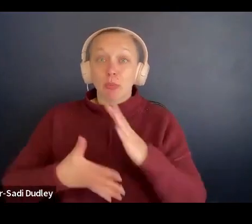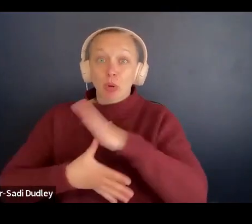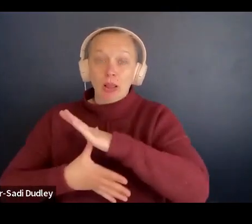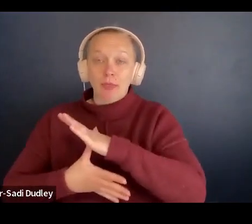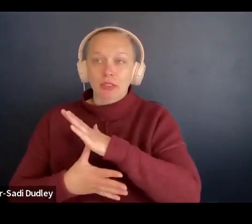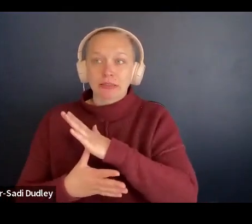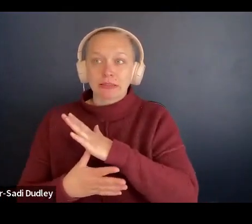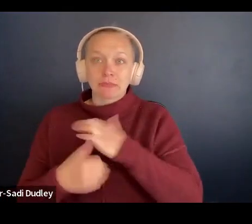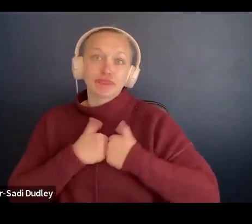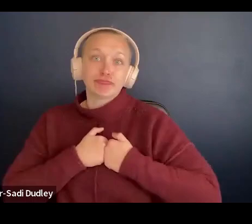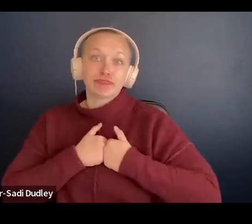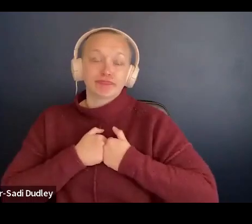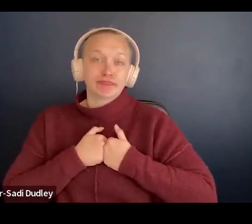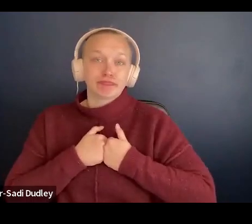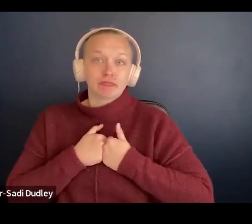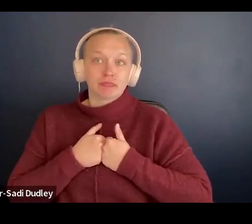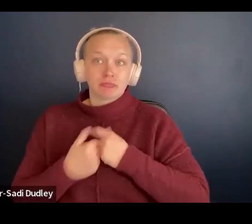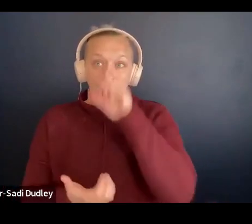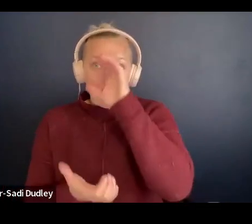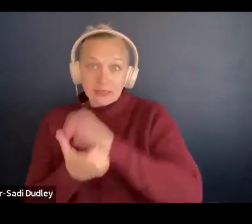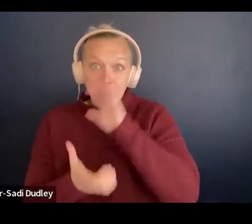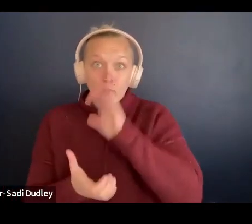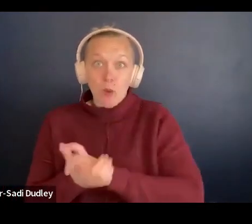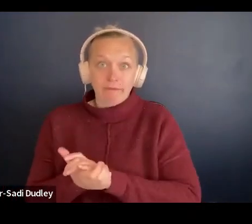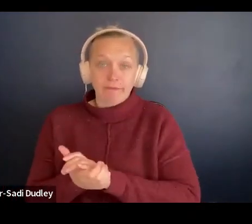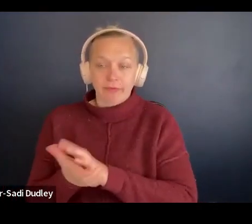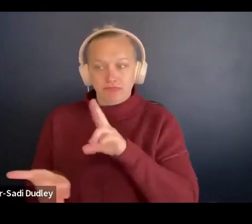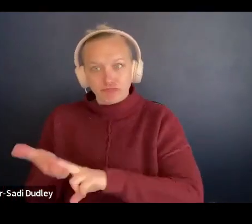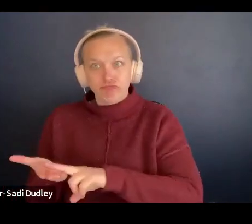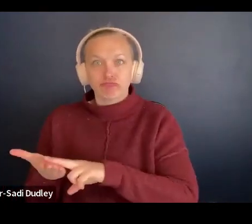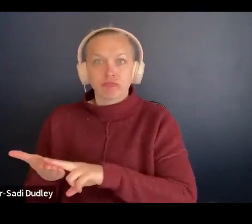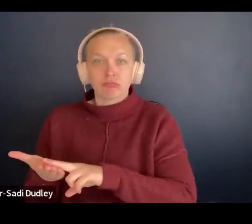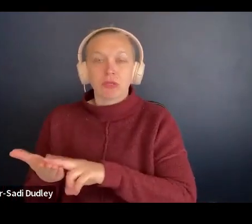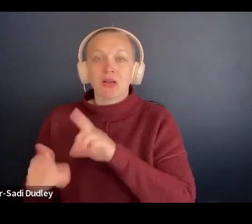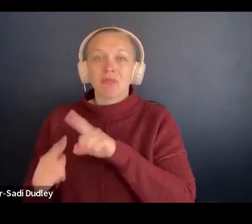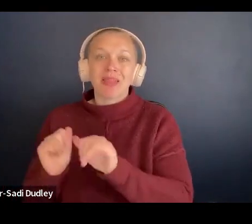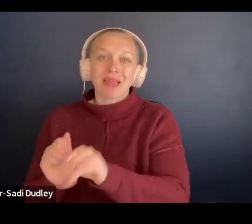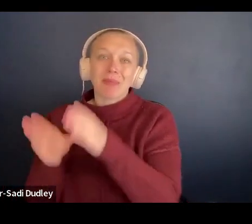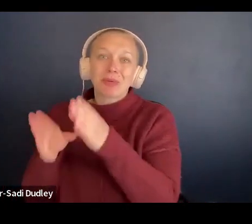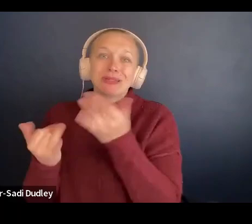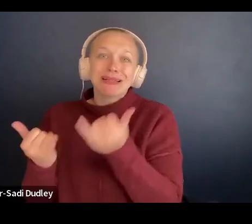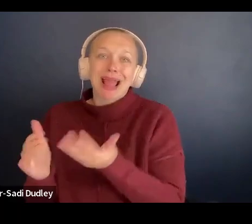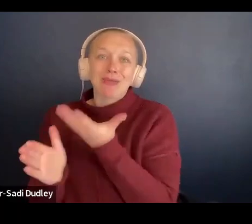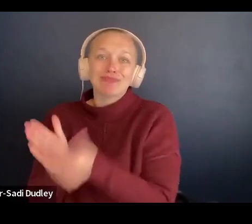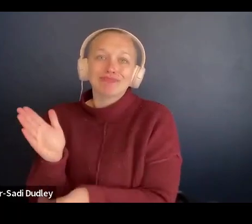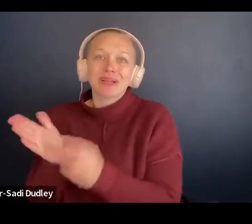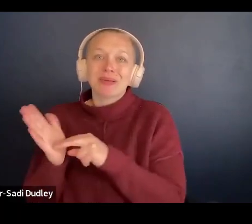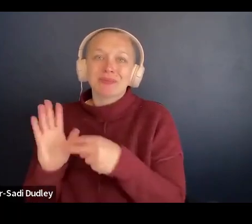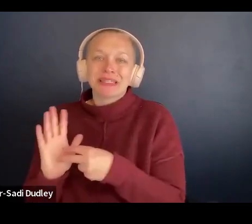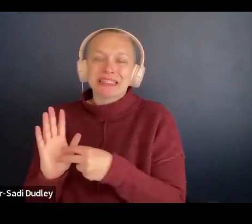and maybe their spouse is now deceased. So that is when we would move on to an alternative. And so